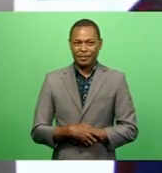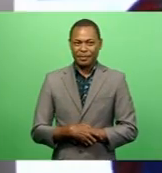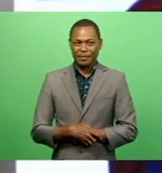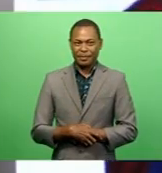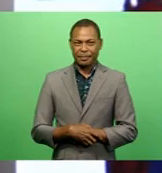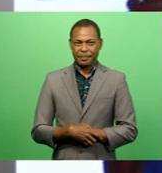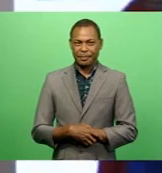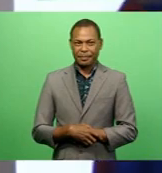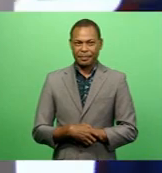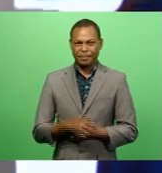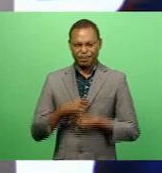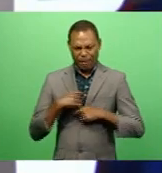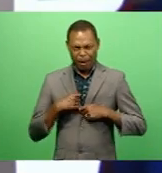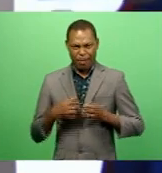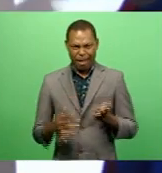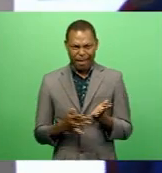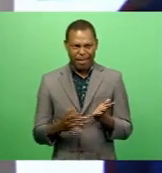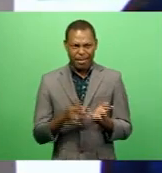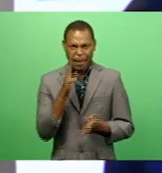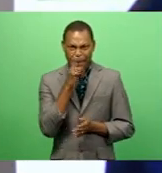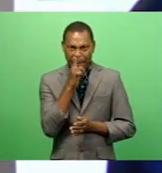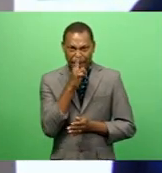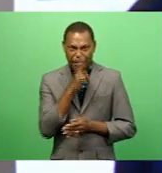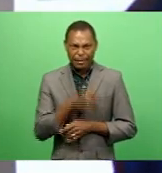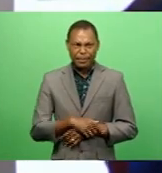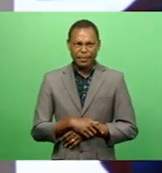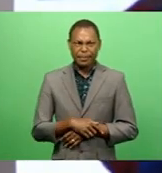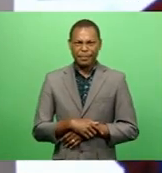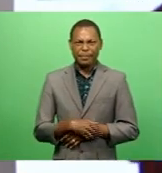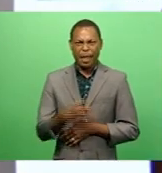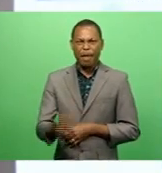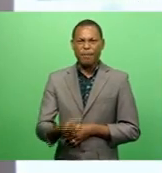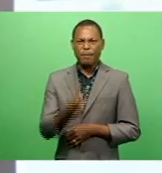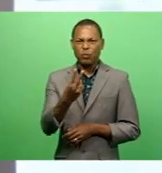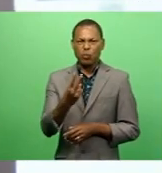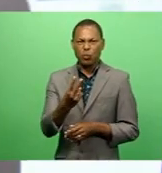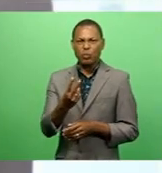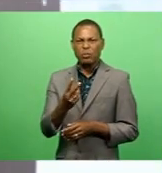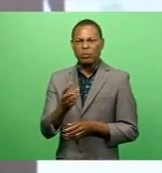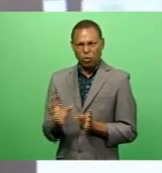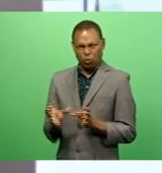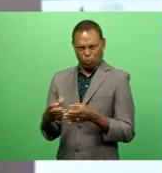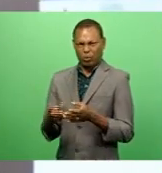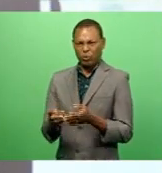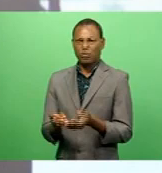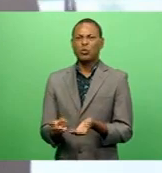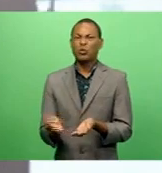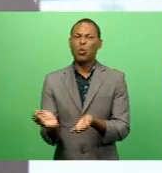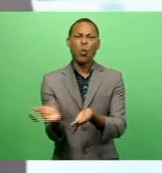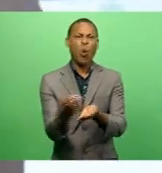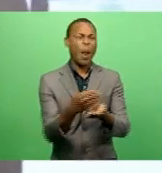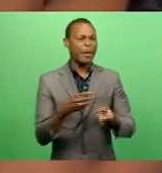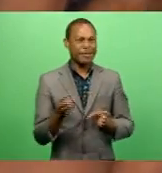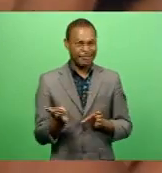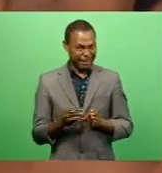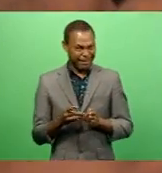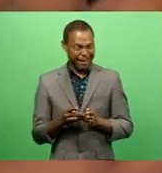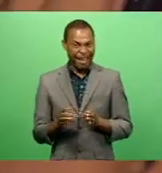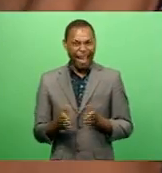Our software engineer has been going to key stakeholders, trying to collect data, how best we